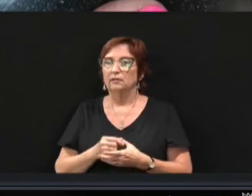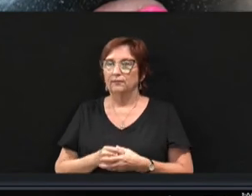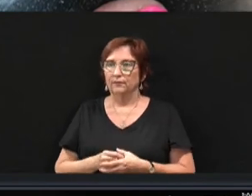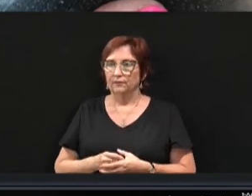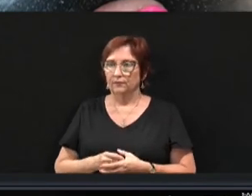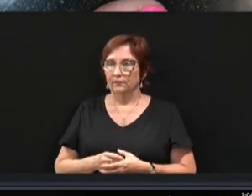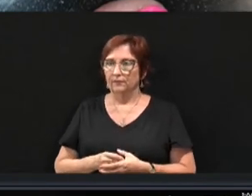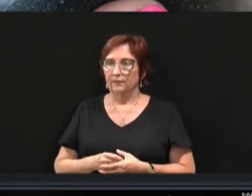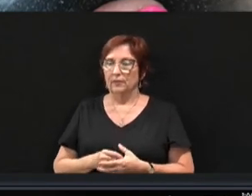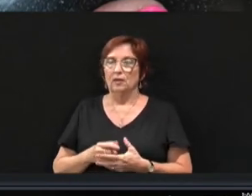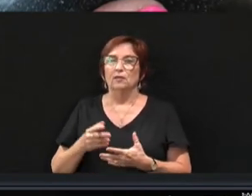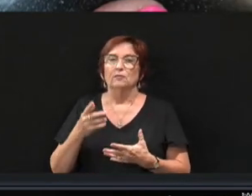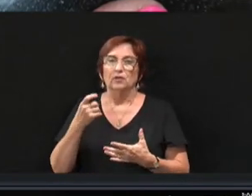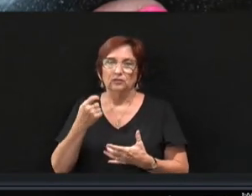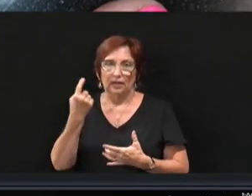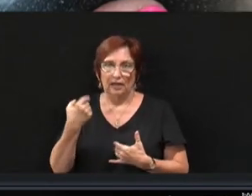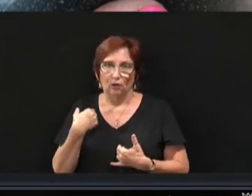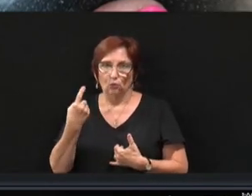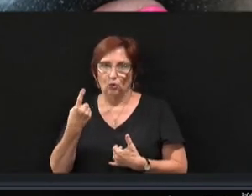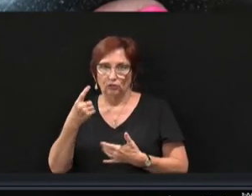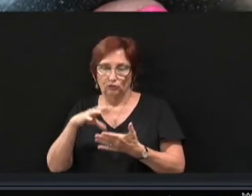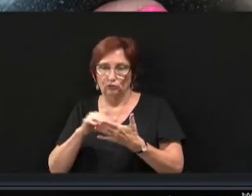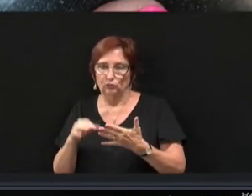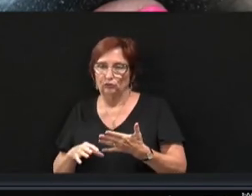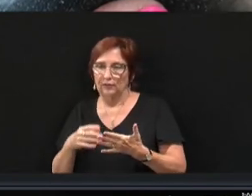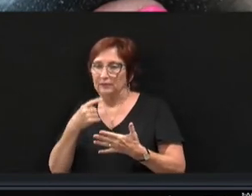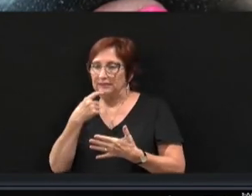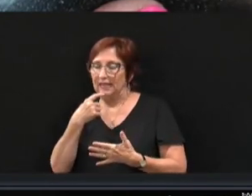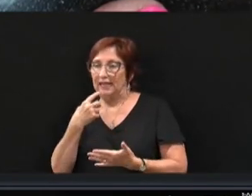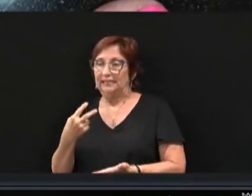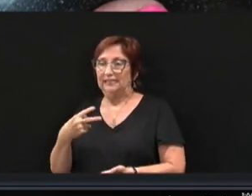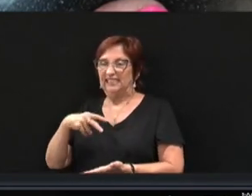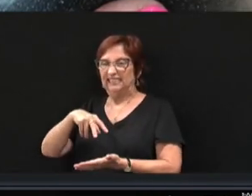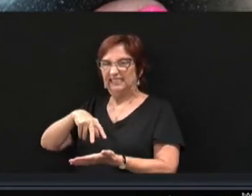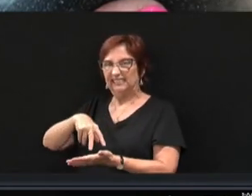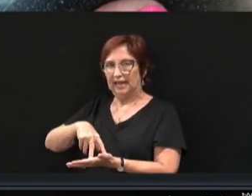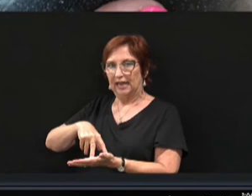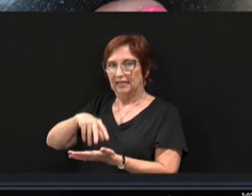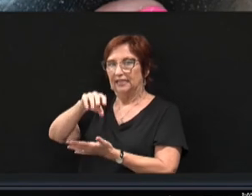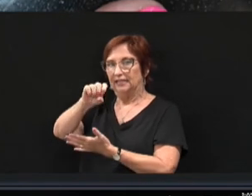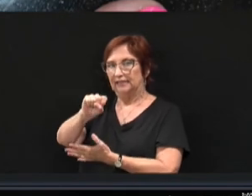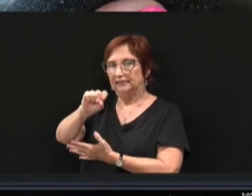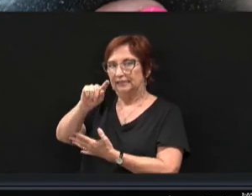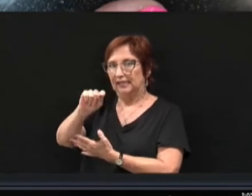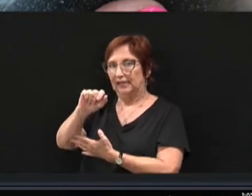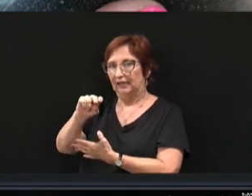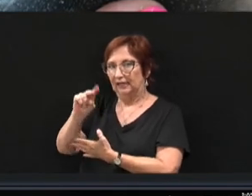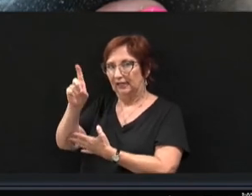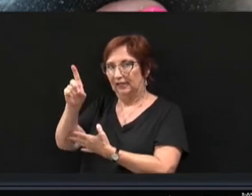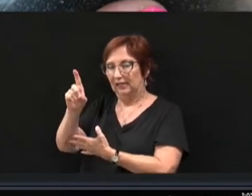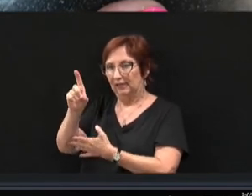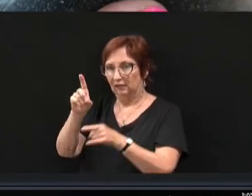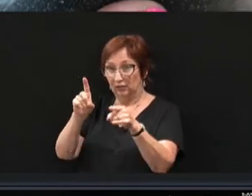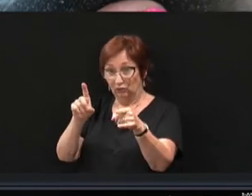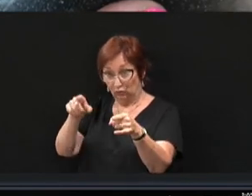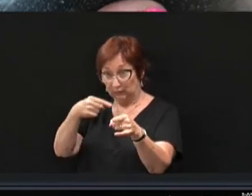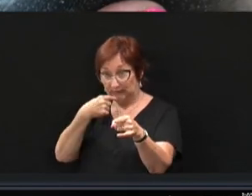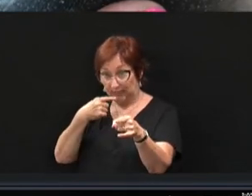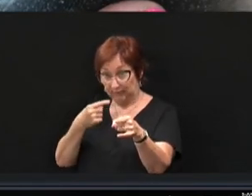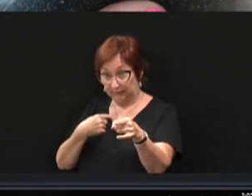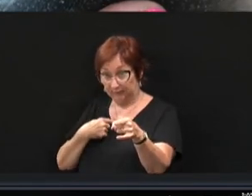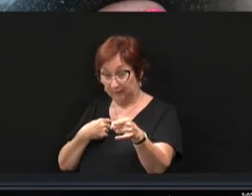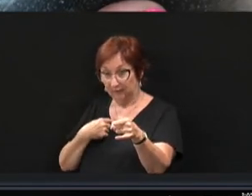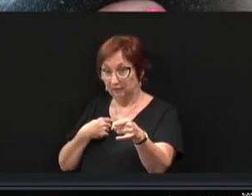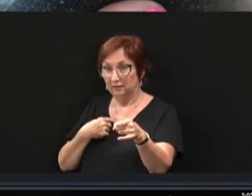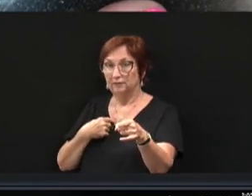would say Stan. She would give me back Stan. I said, listen again, stand, you say it, and I have her repeat it back. The word